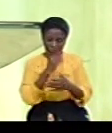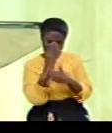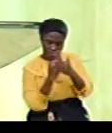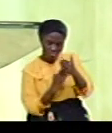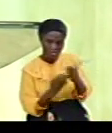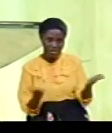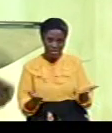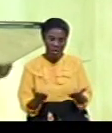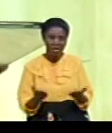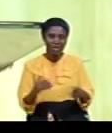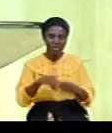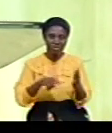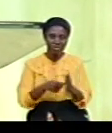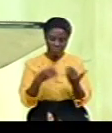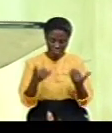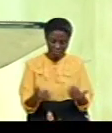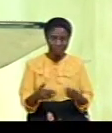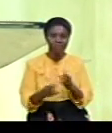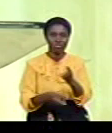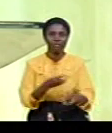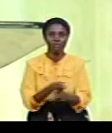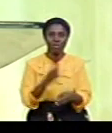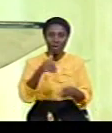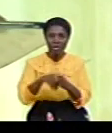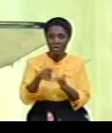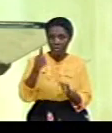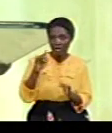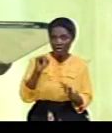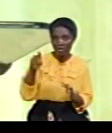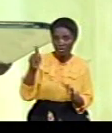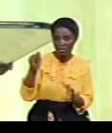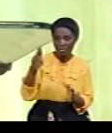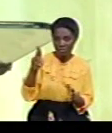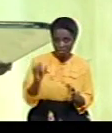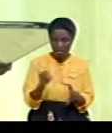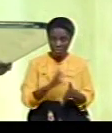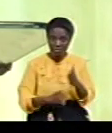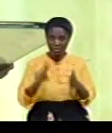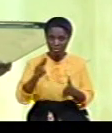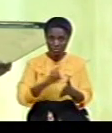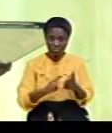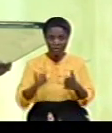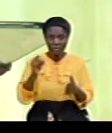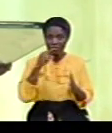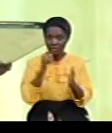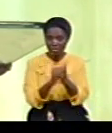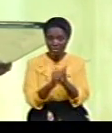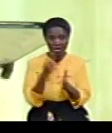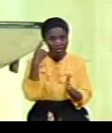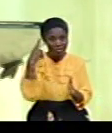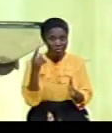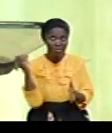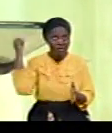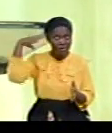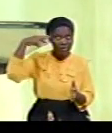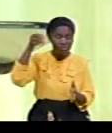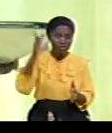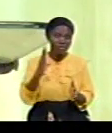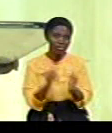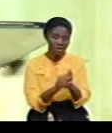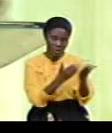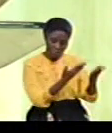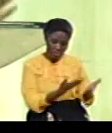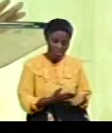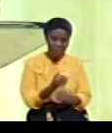2, verse 11, Titus chapter 2, verse 11, for the grace of God that bringeth salvation has appeared to all men, teaching